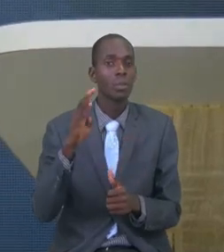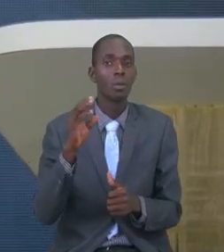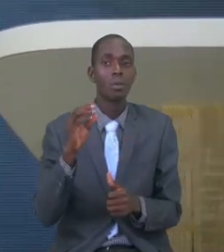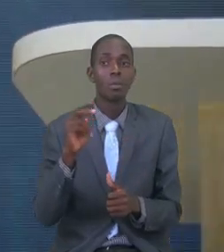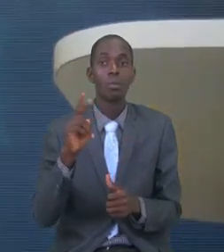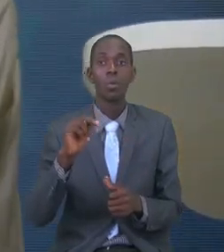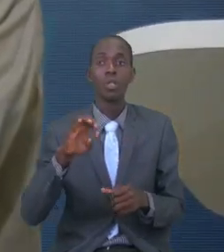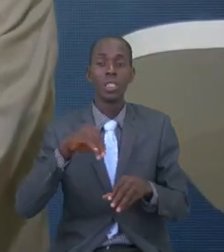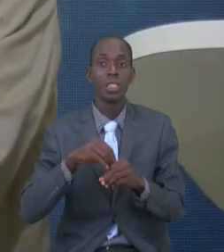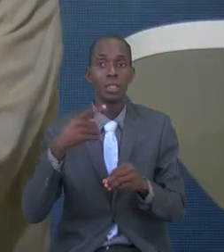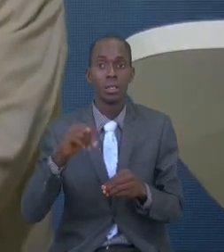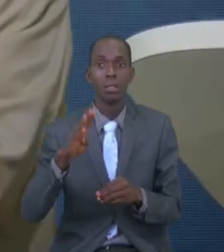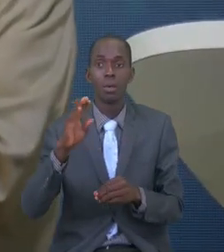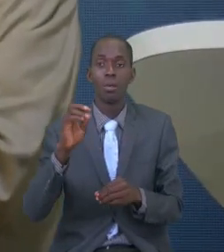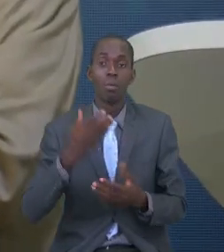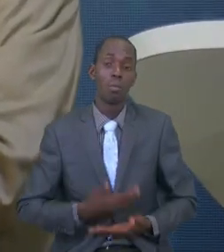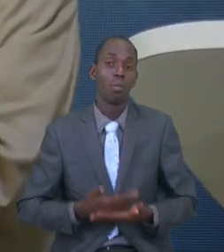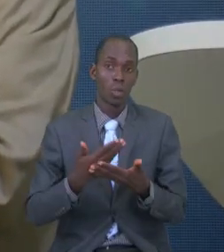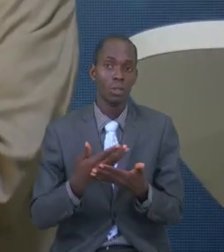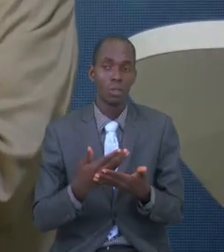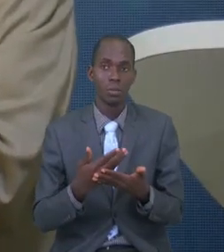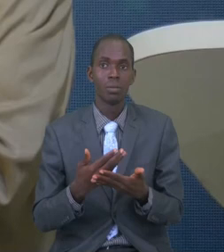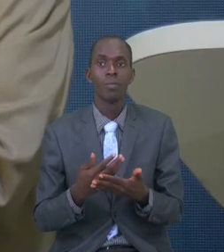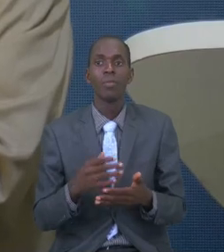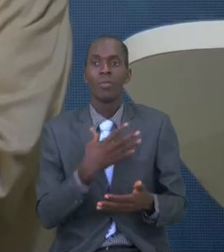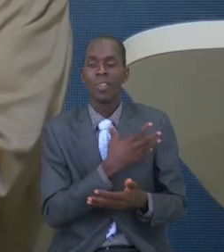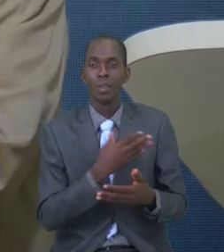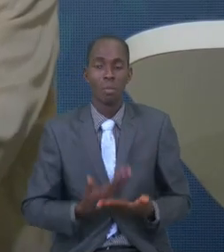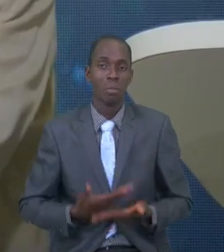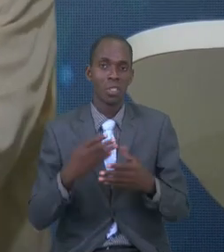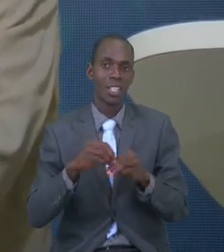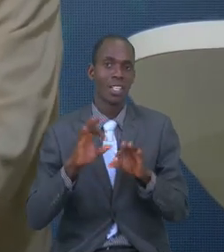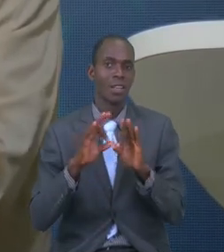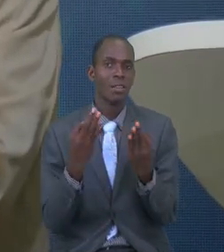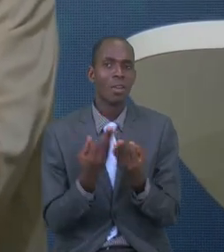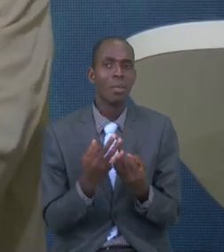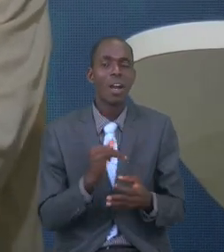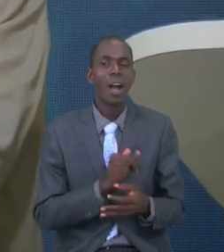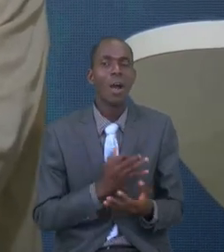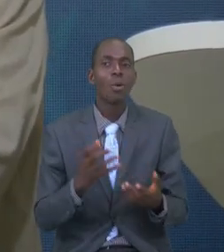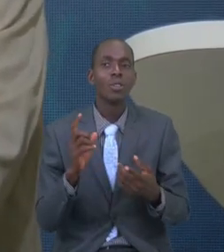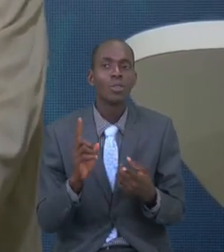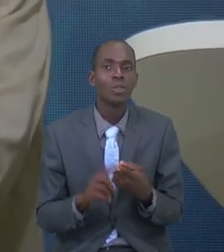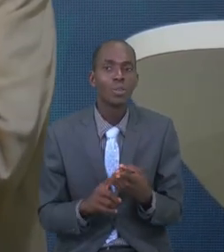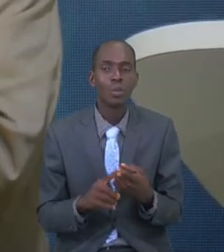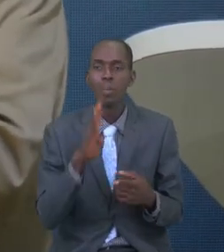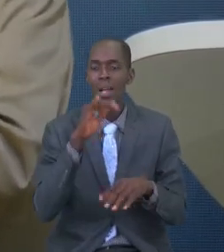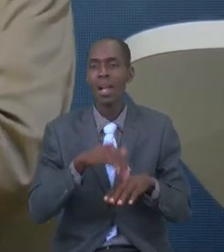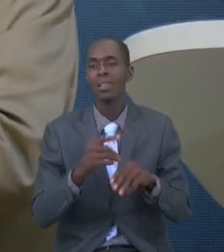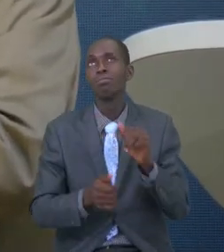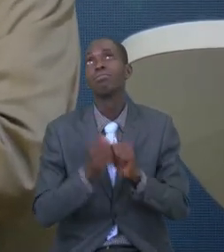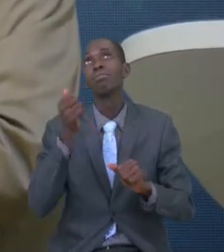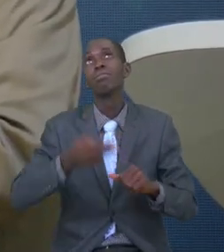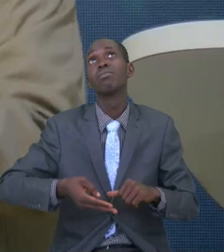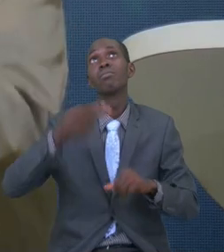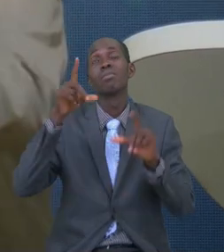want to be the forefront. In the forefront as you are going away, I want to be at the highest level as you